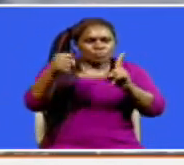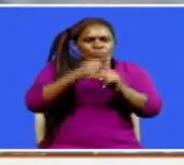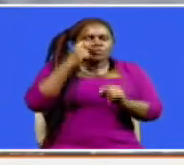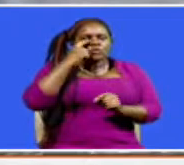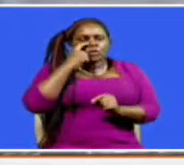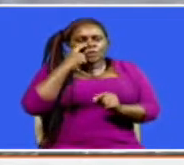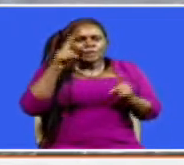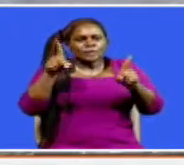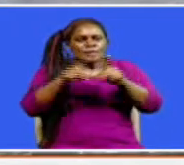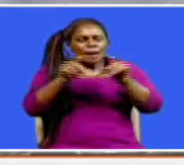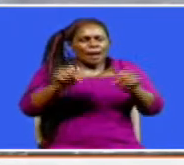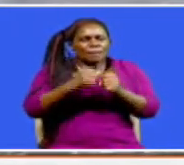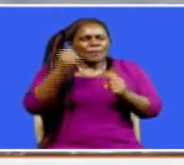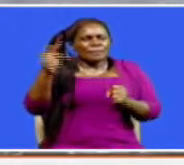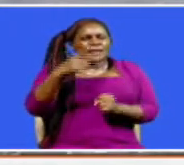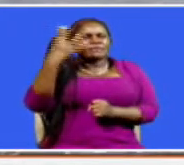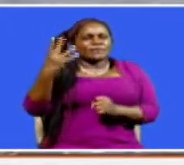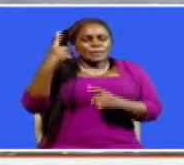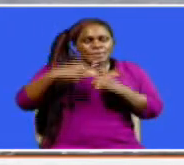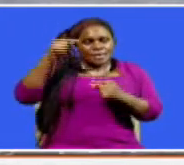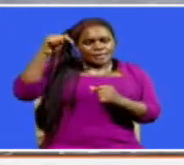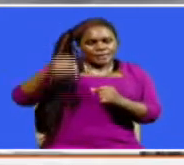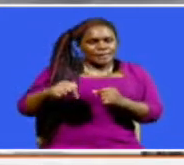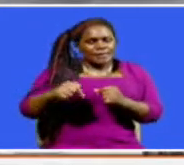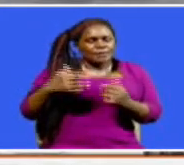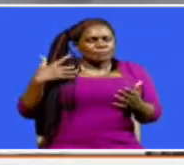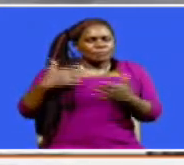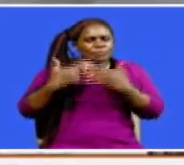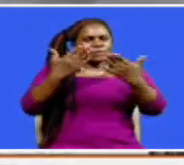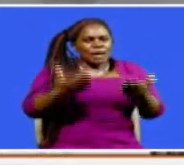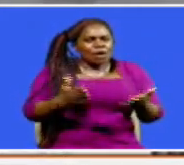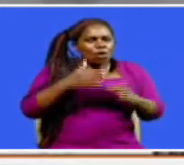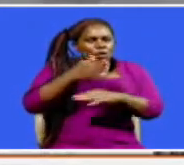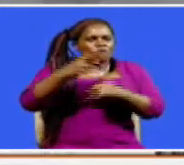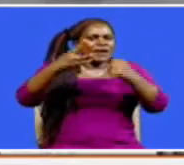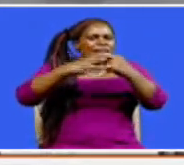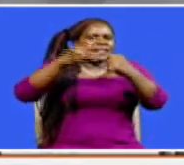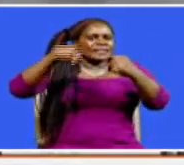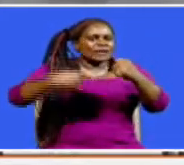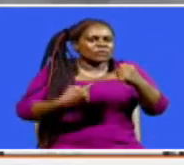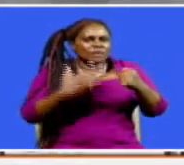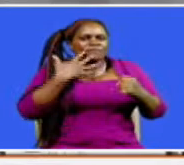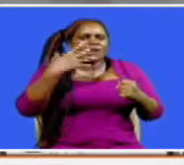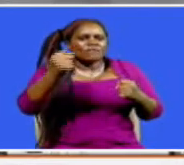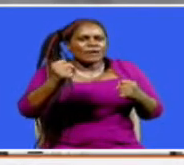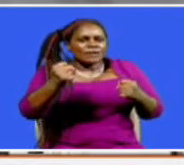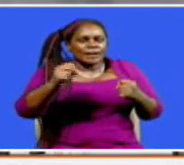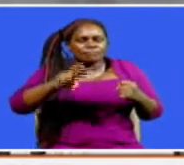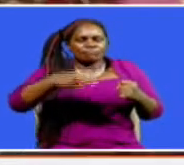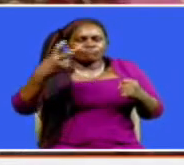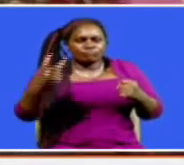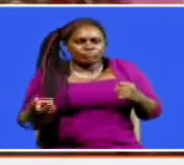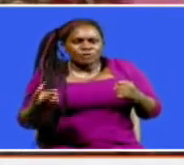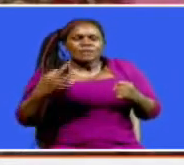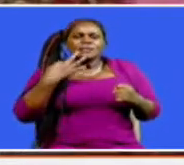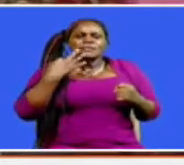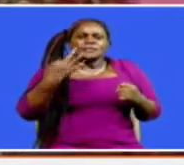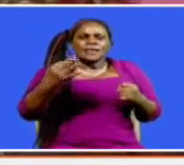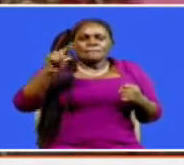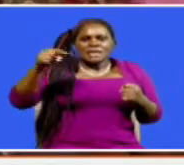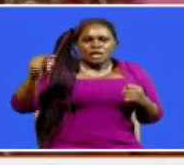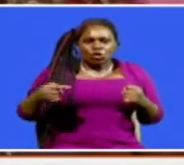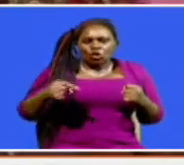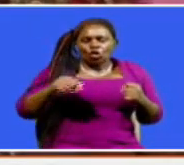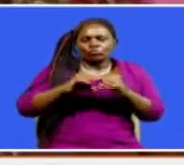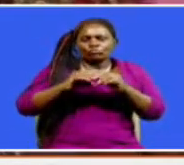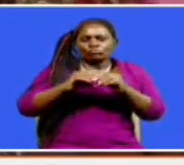Sudan broke out in April this year and has so far left more than 9,500 people dead and 3 million